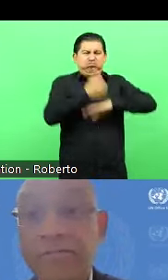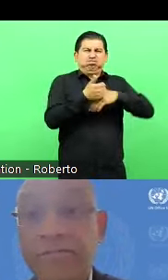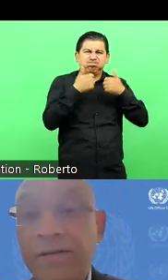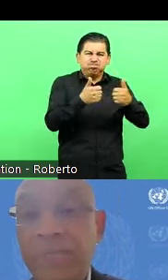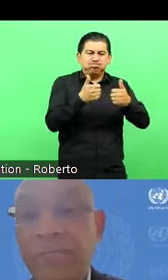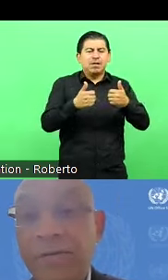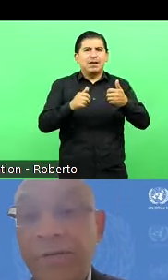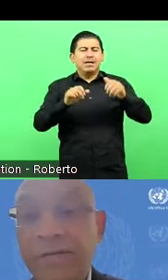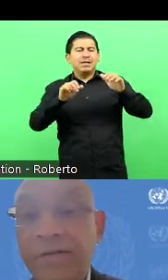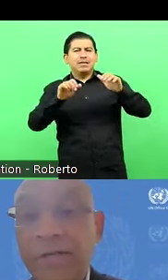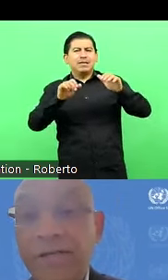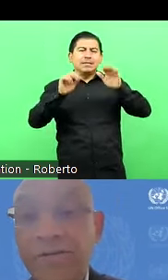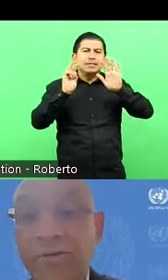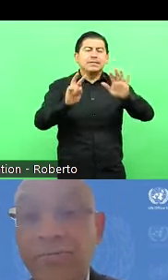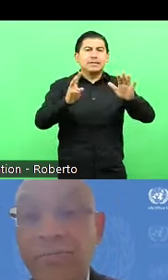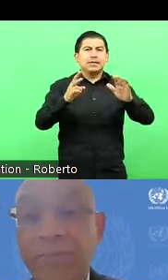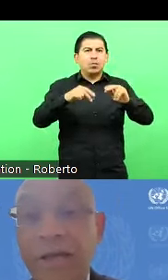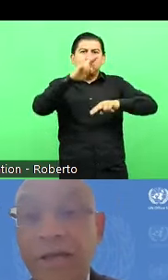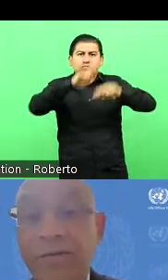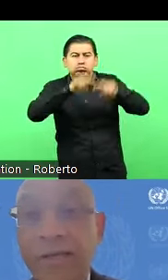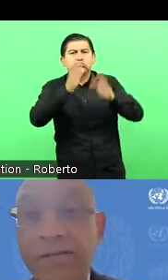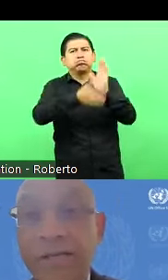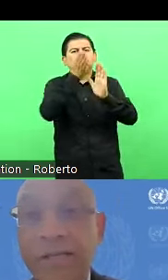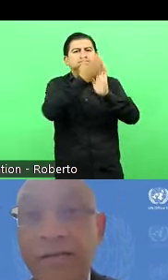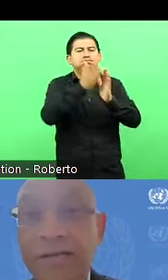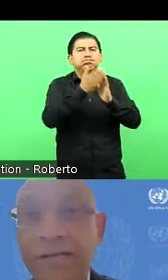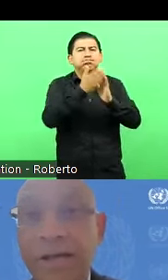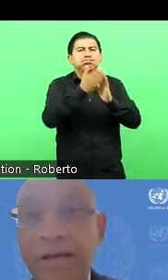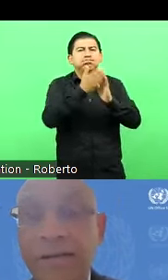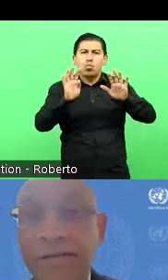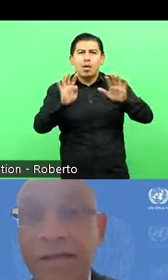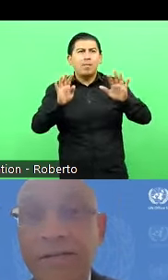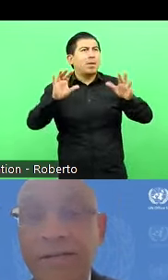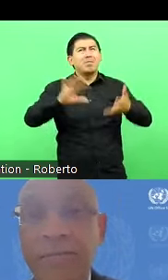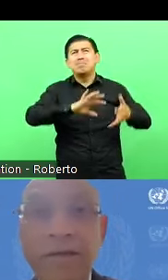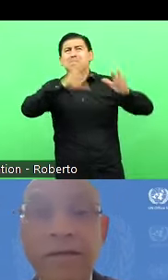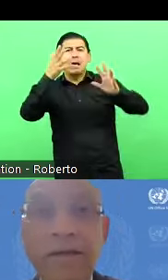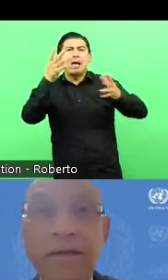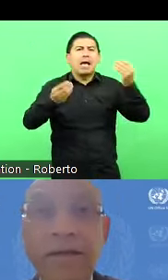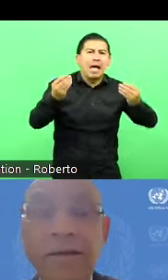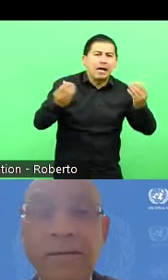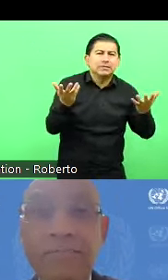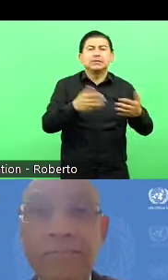about recovery and build back better. So you can see that these can easily be